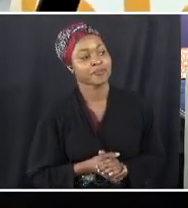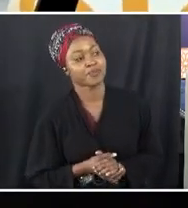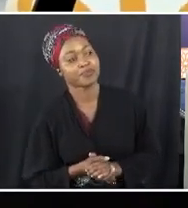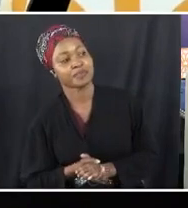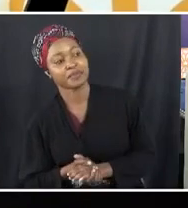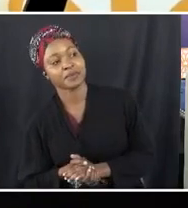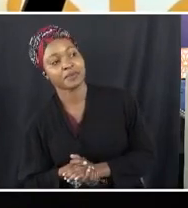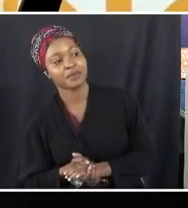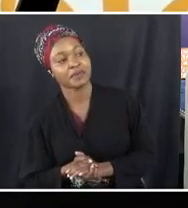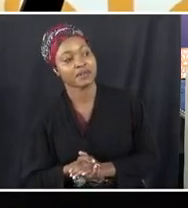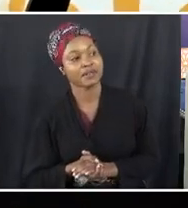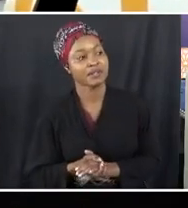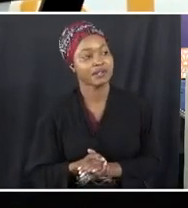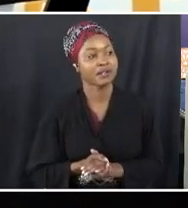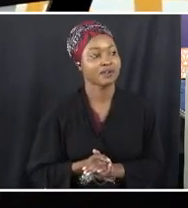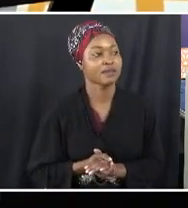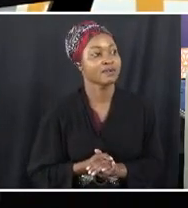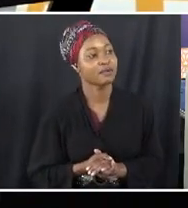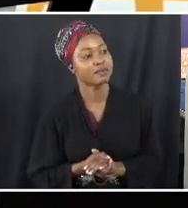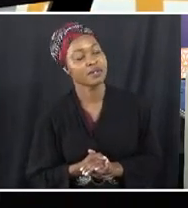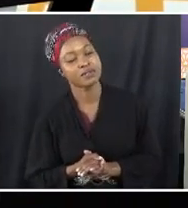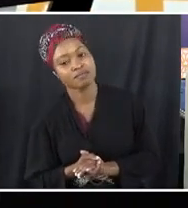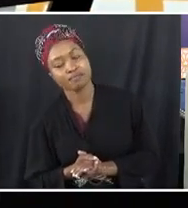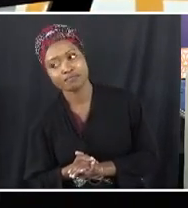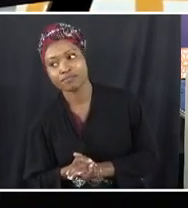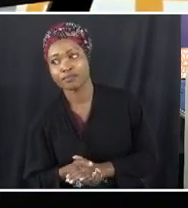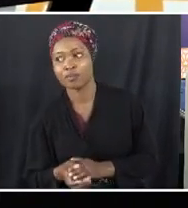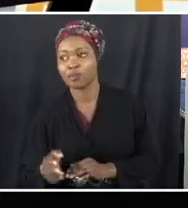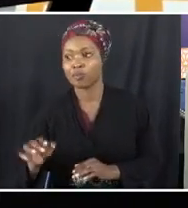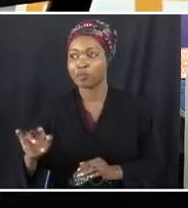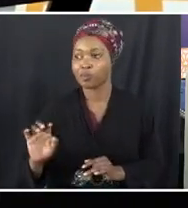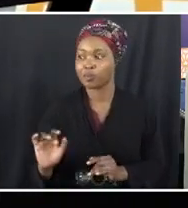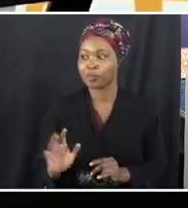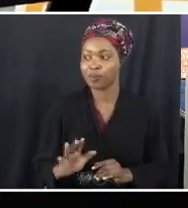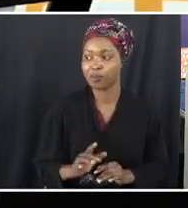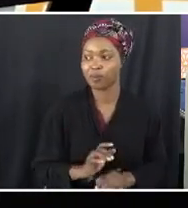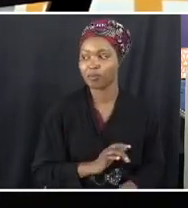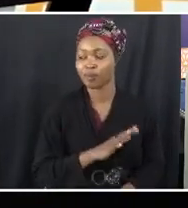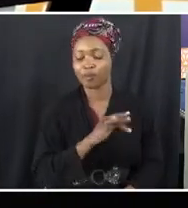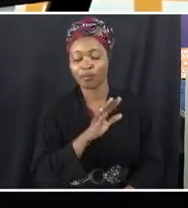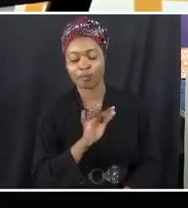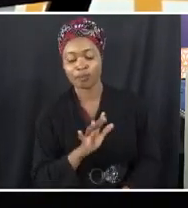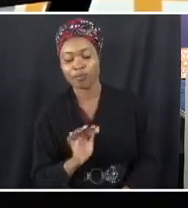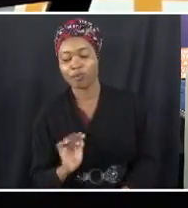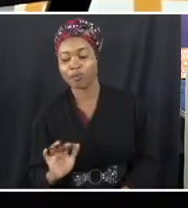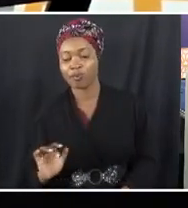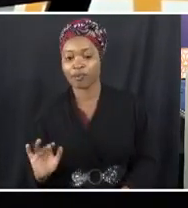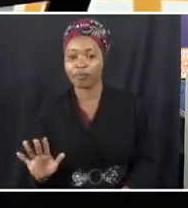Thank you.